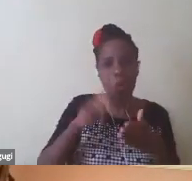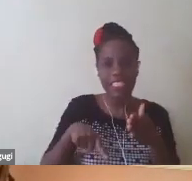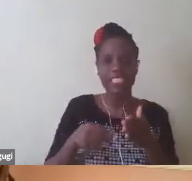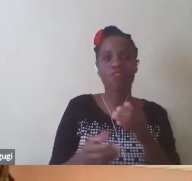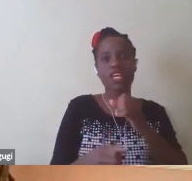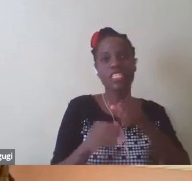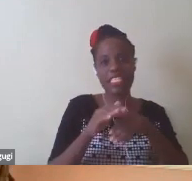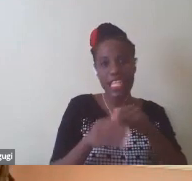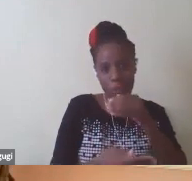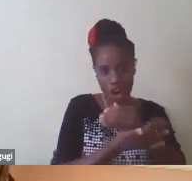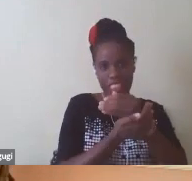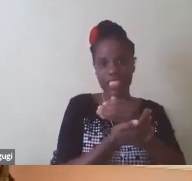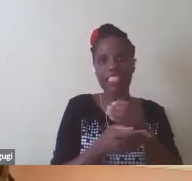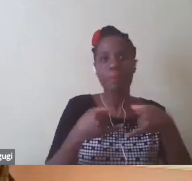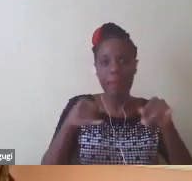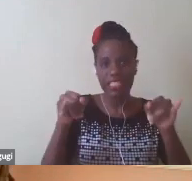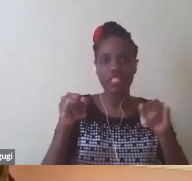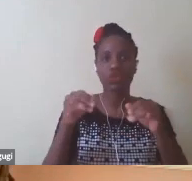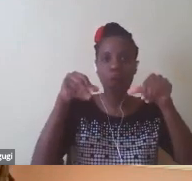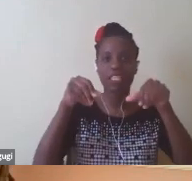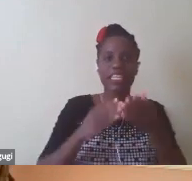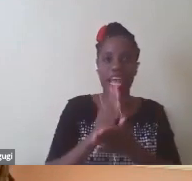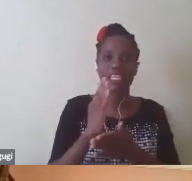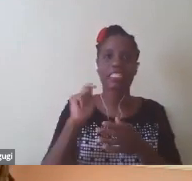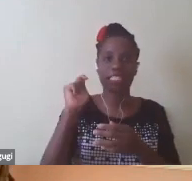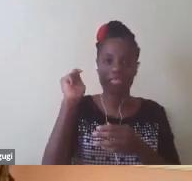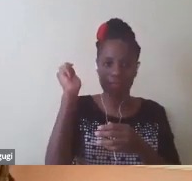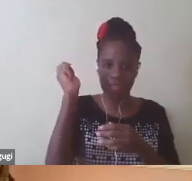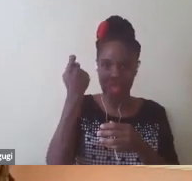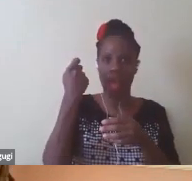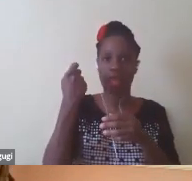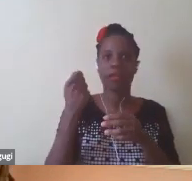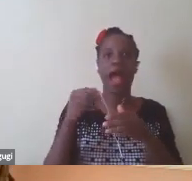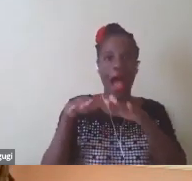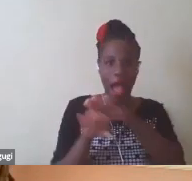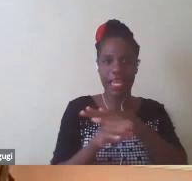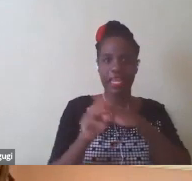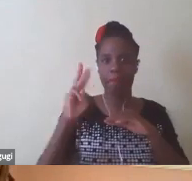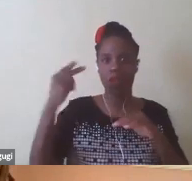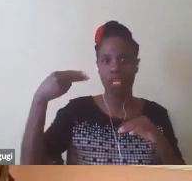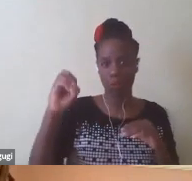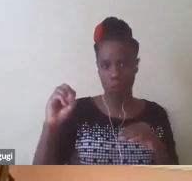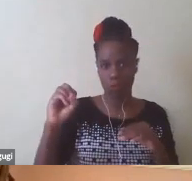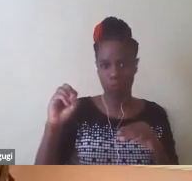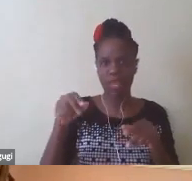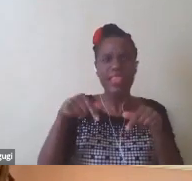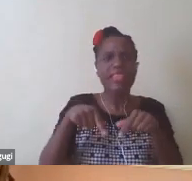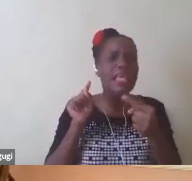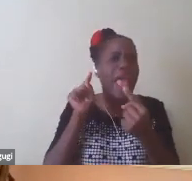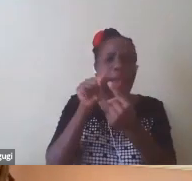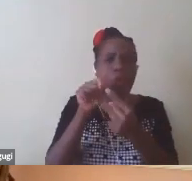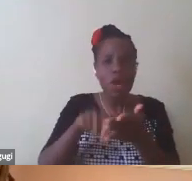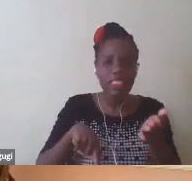of the World Health Organization Quality Rights Initiative in Kenya. Now, the aim of this webinar is basically